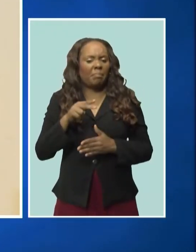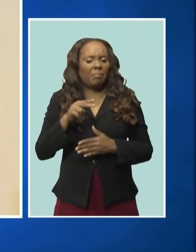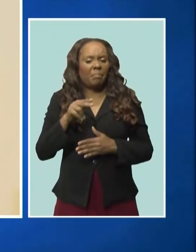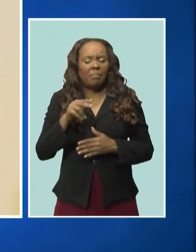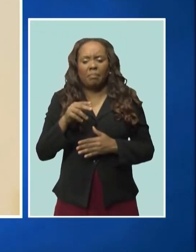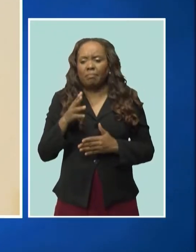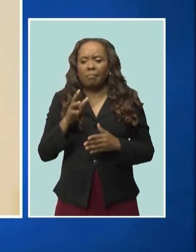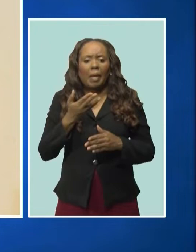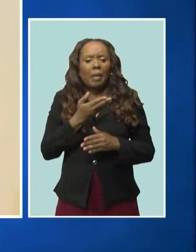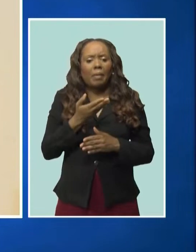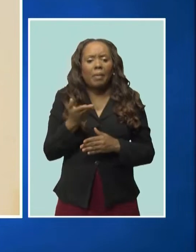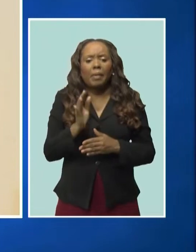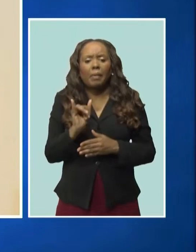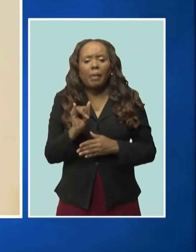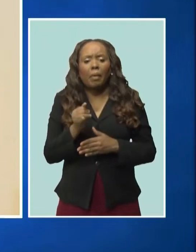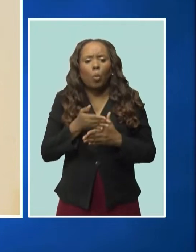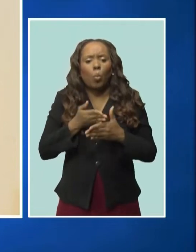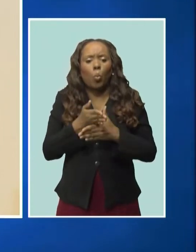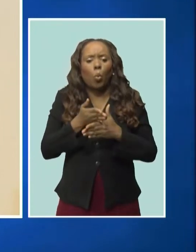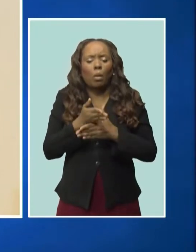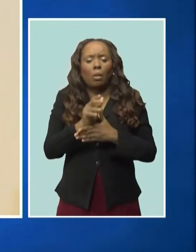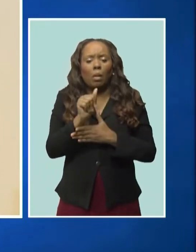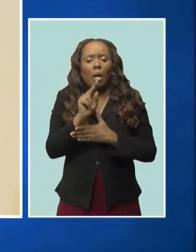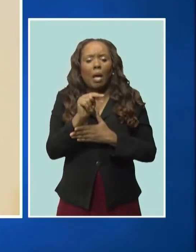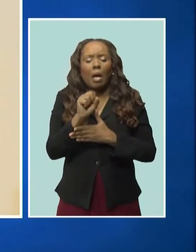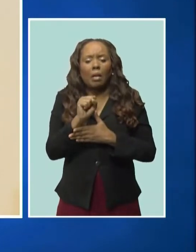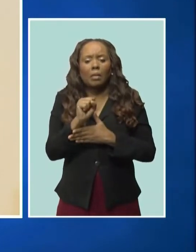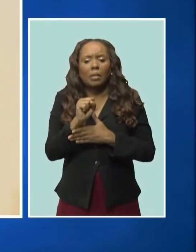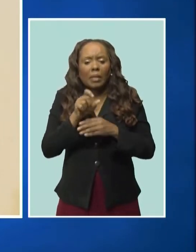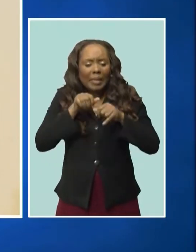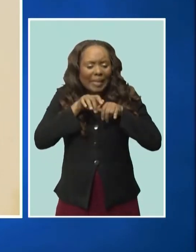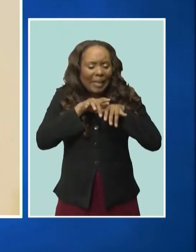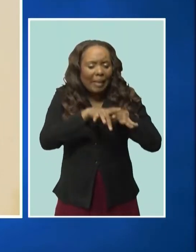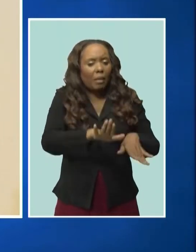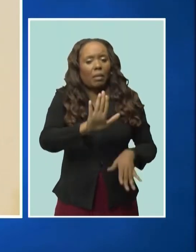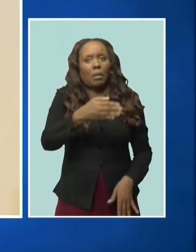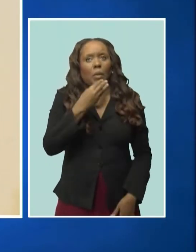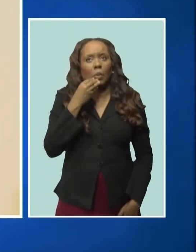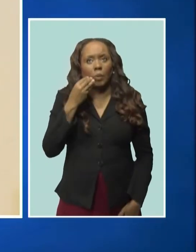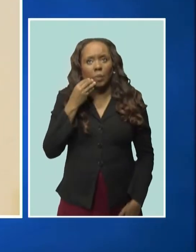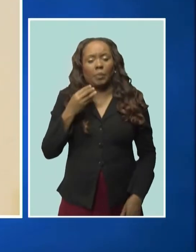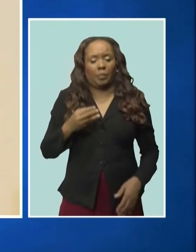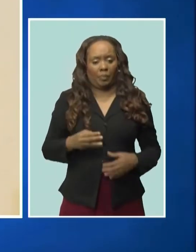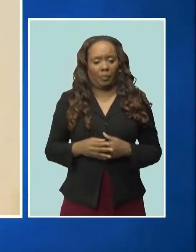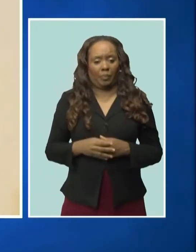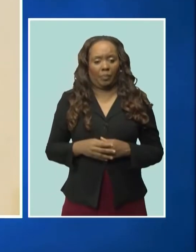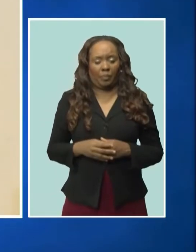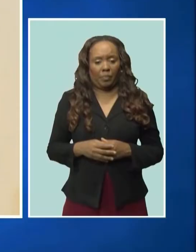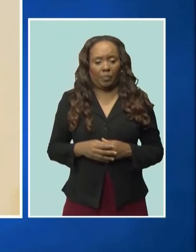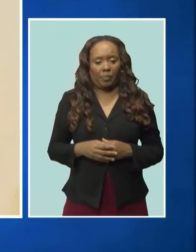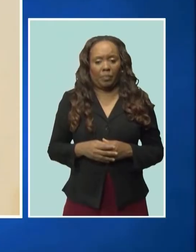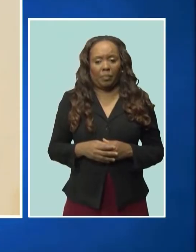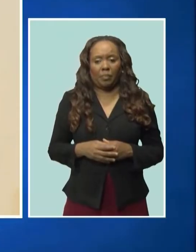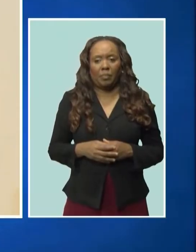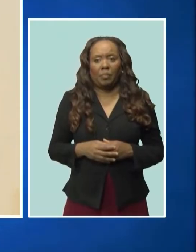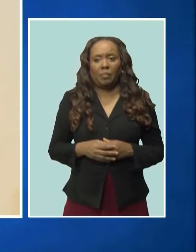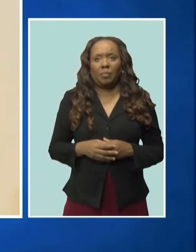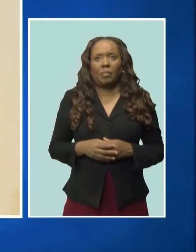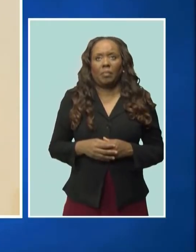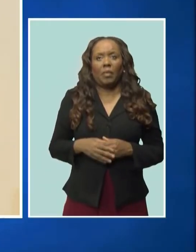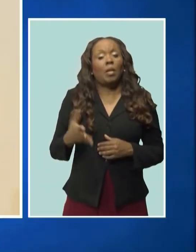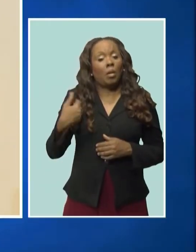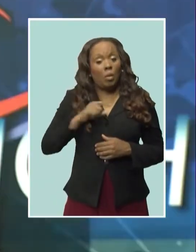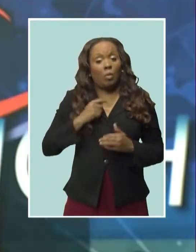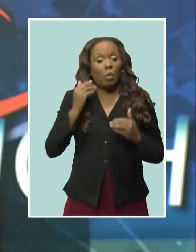have to find money now rather than buying an ambulance or a fire truck or a police vehicle to start building homes for people.